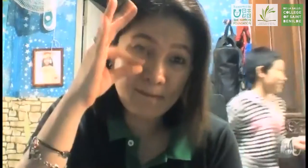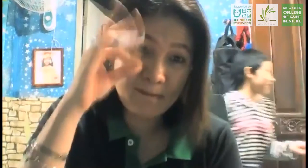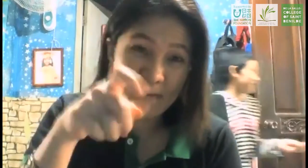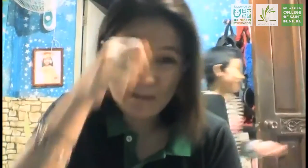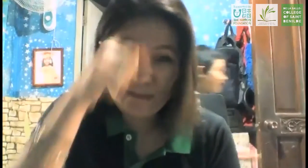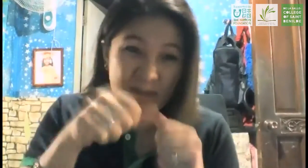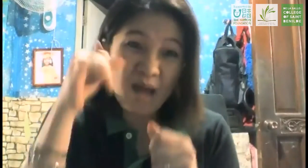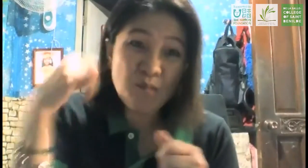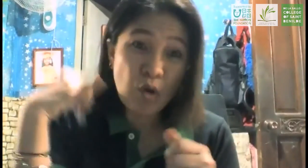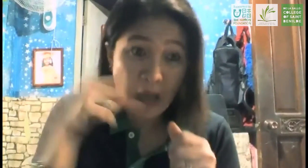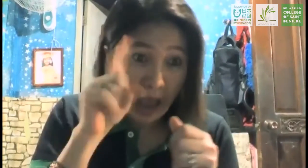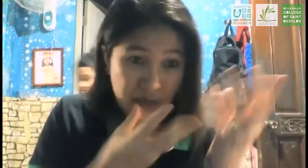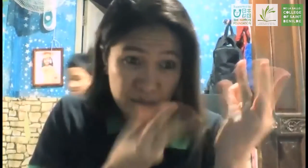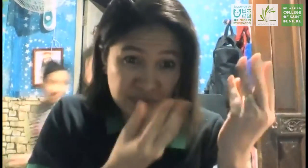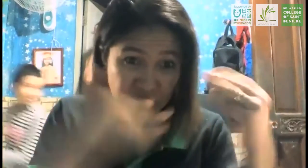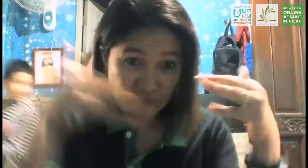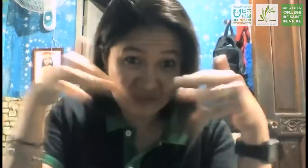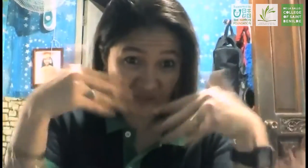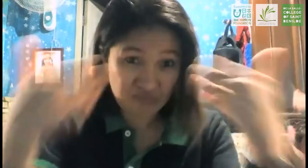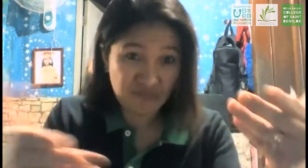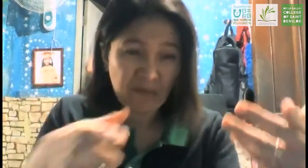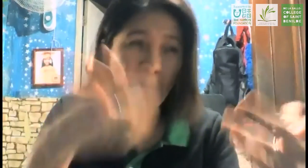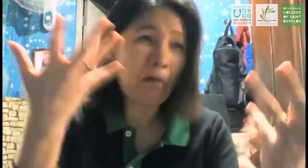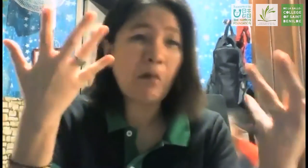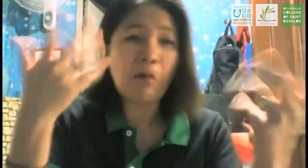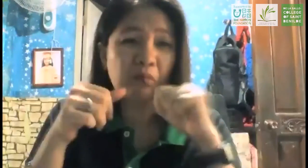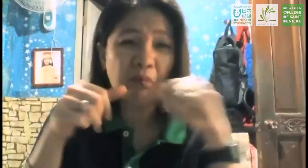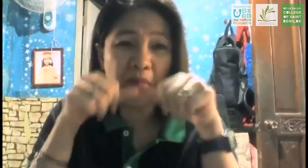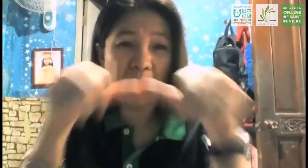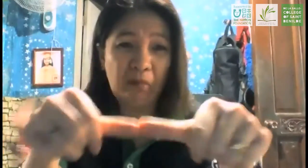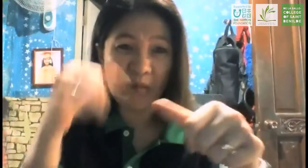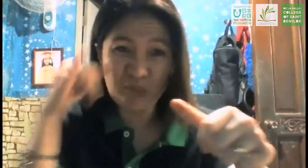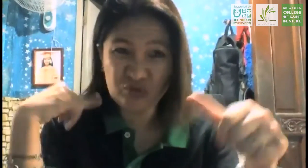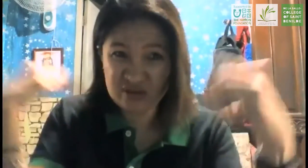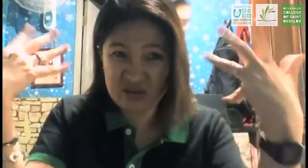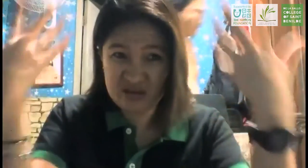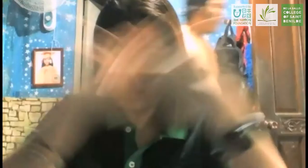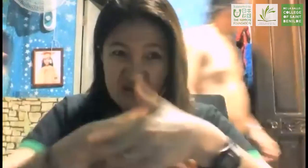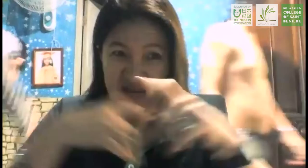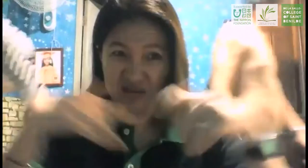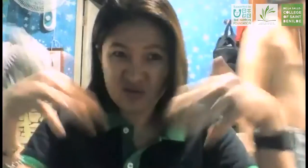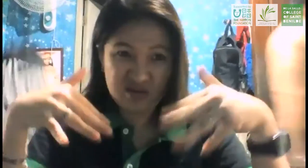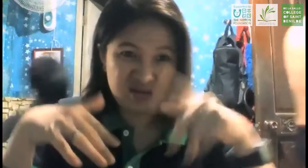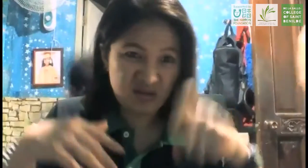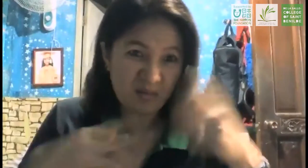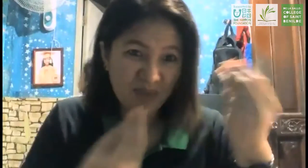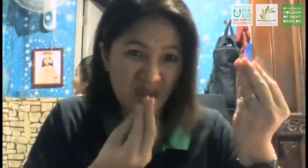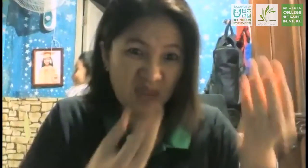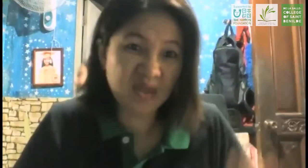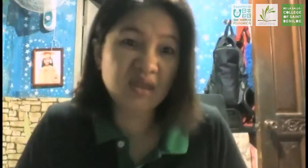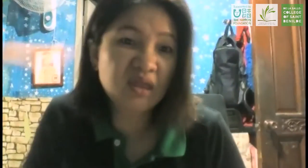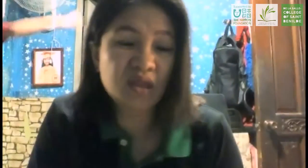in virtual space, so we're just waiting for him because he has the controls. This is Meng speaking.